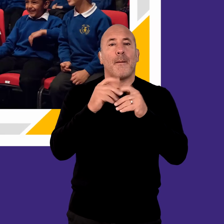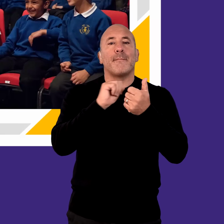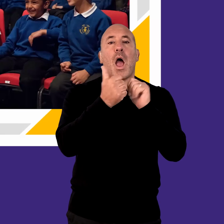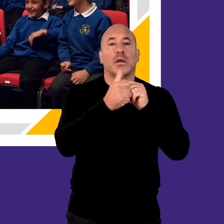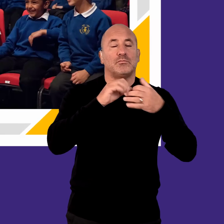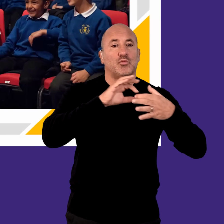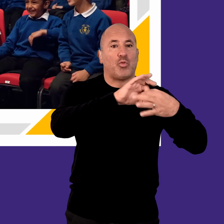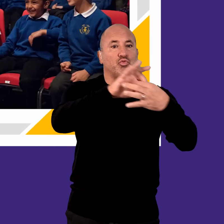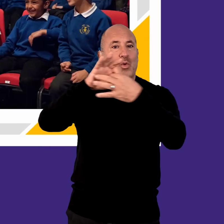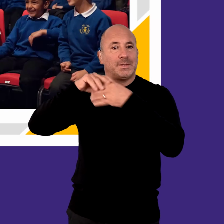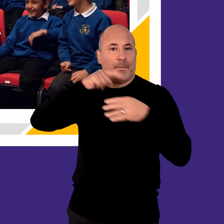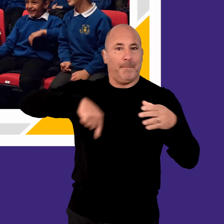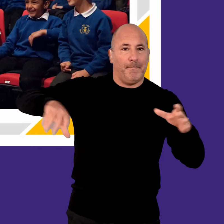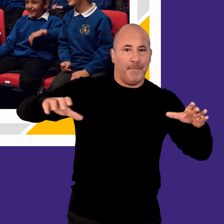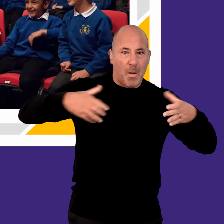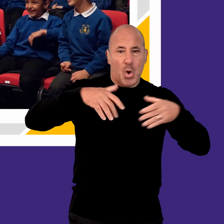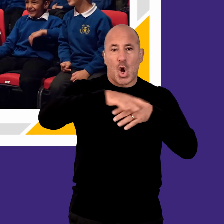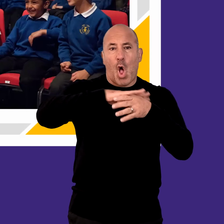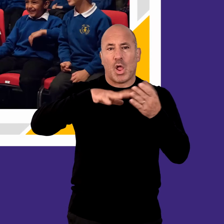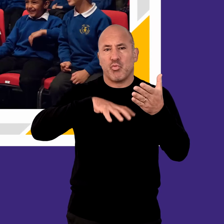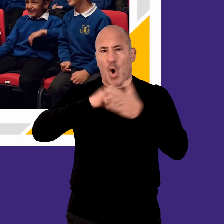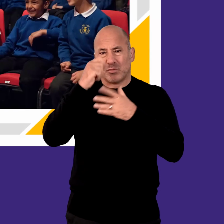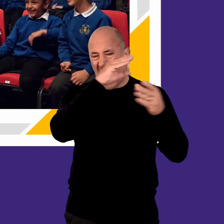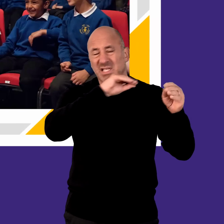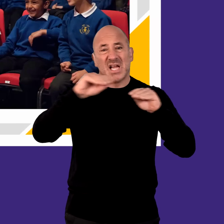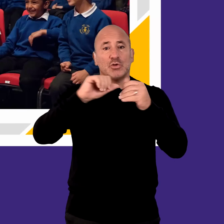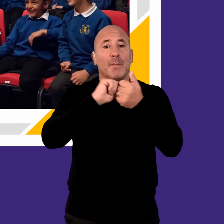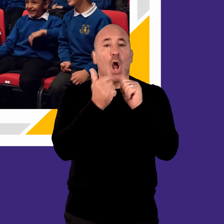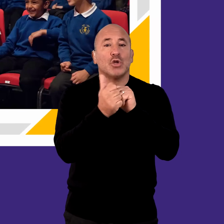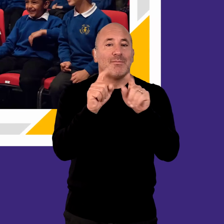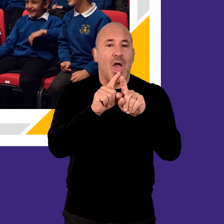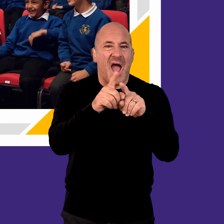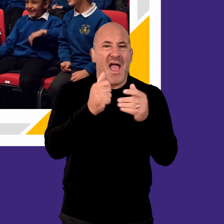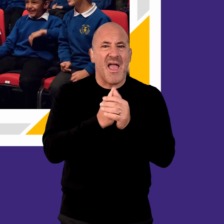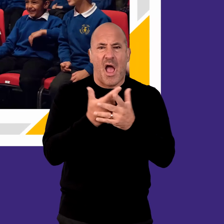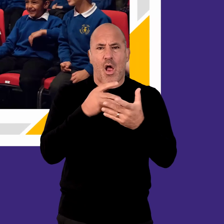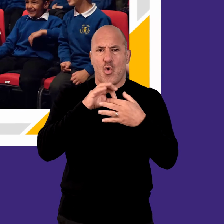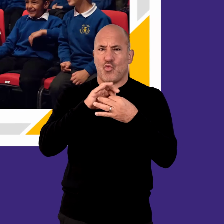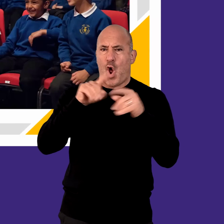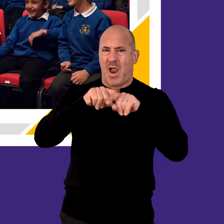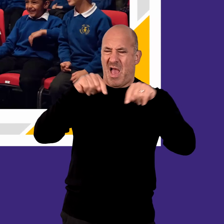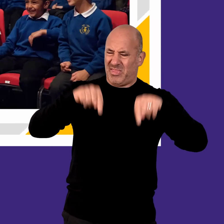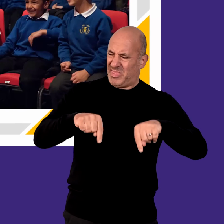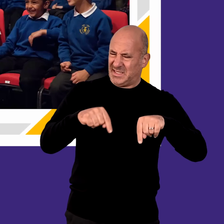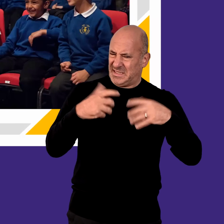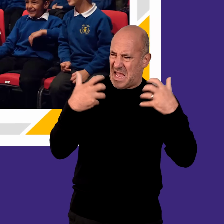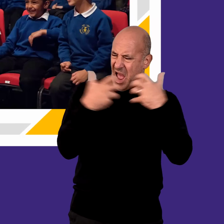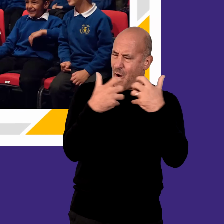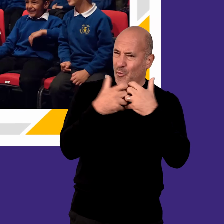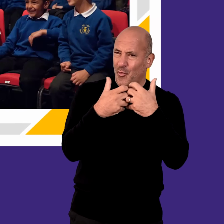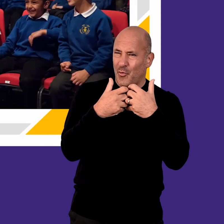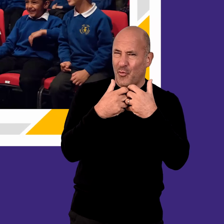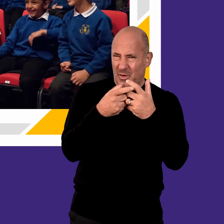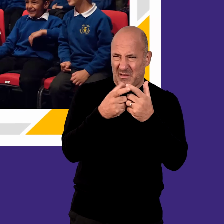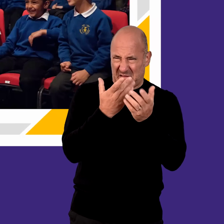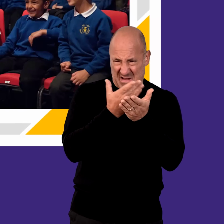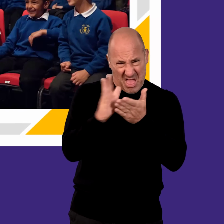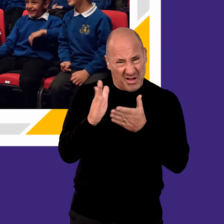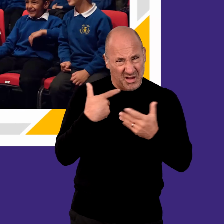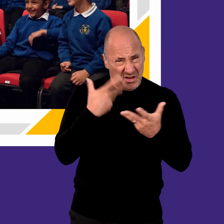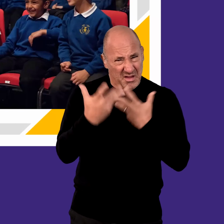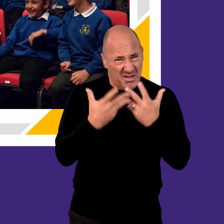translate to something like a consortium of partners, a local cultural education partnership, for example? How can they